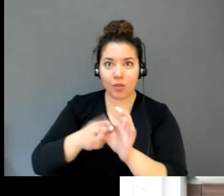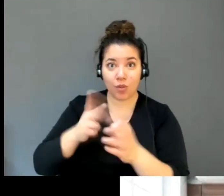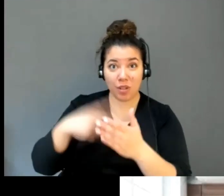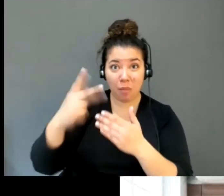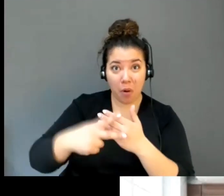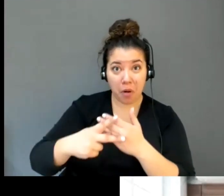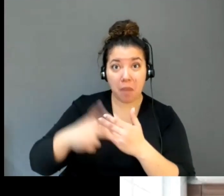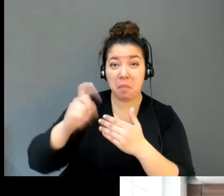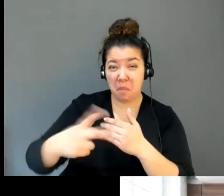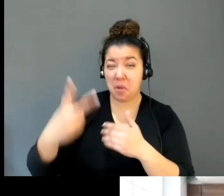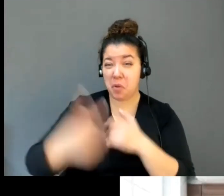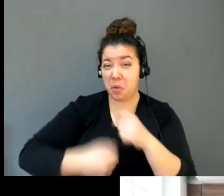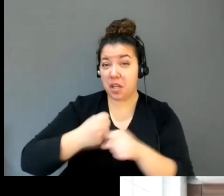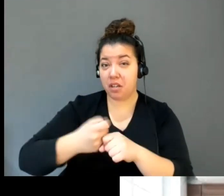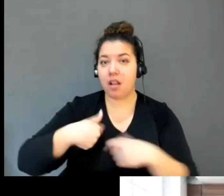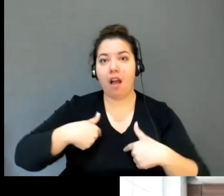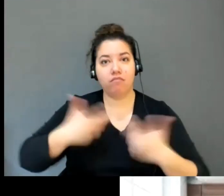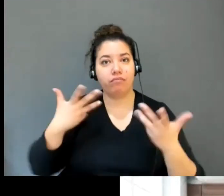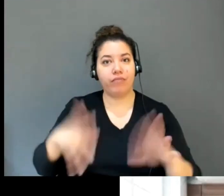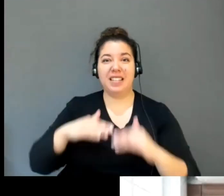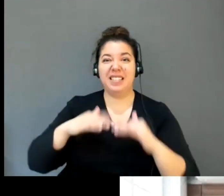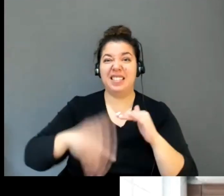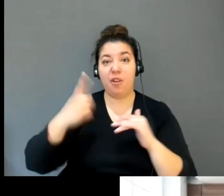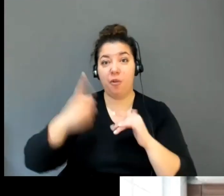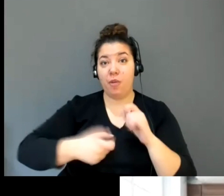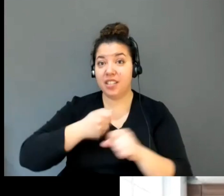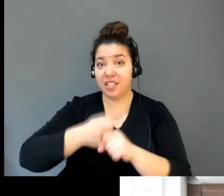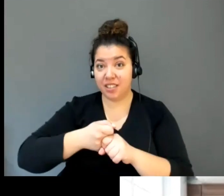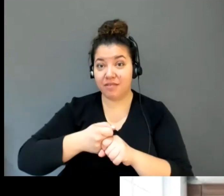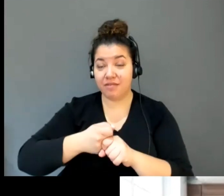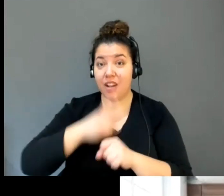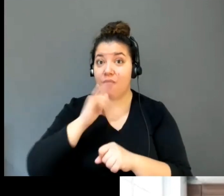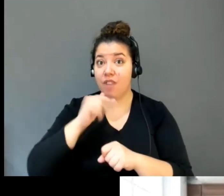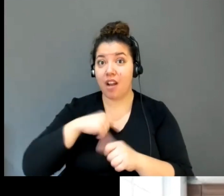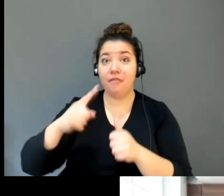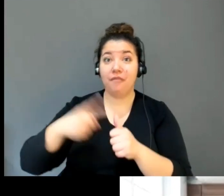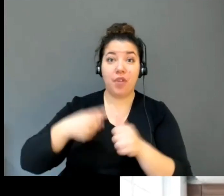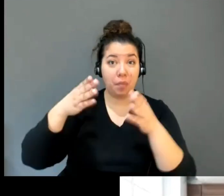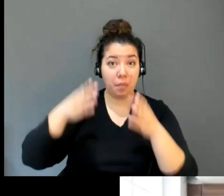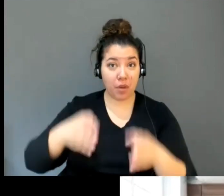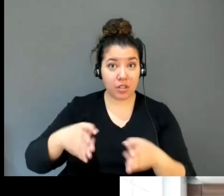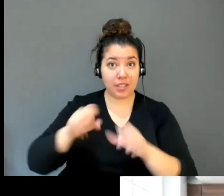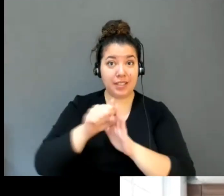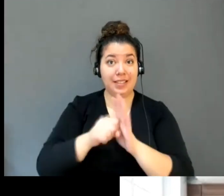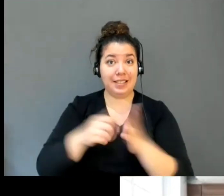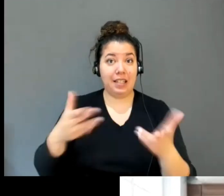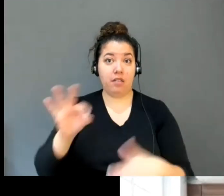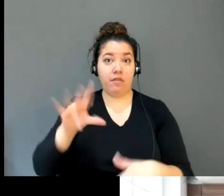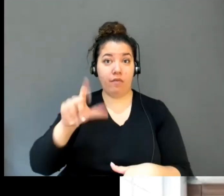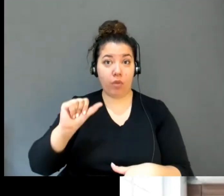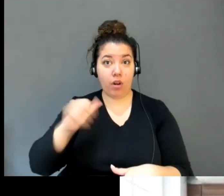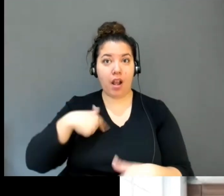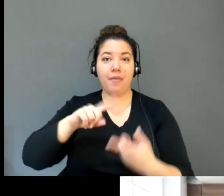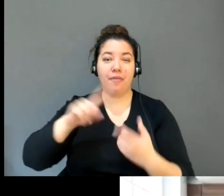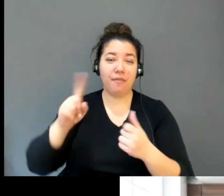less than 1 year. And I actually, in fact, was the first person in the state of Florida to be certified. And that doesn't make me super